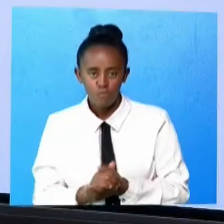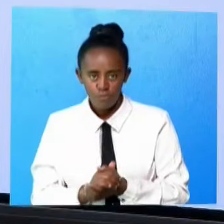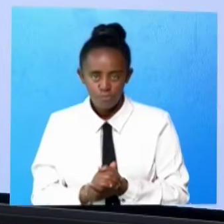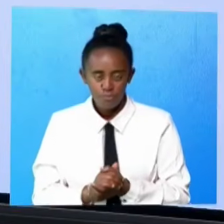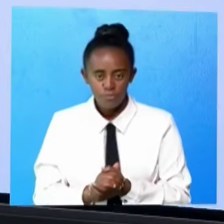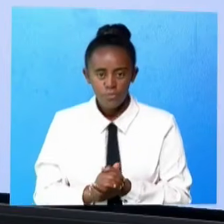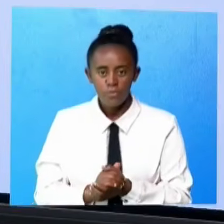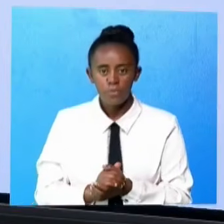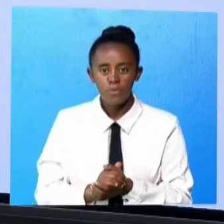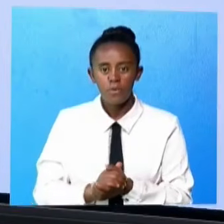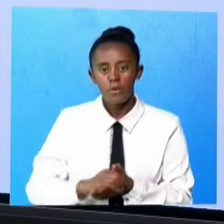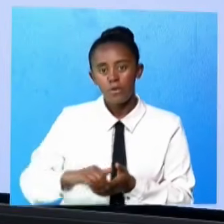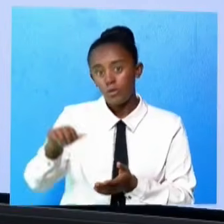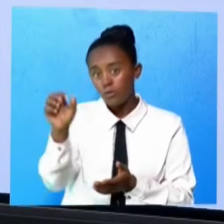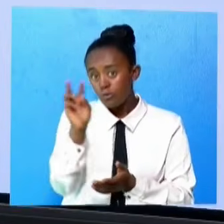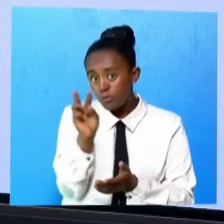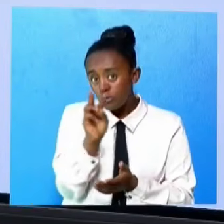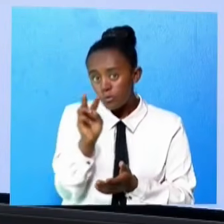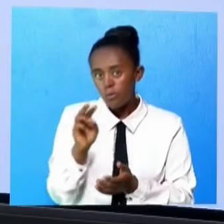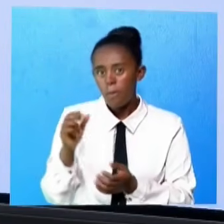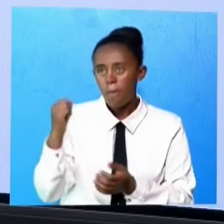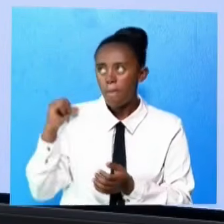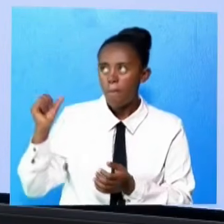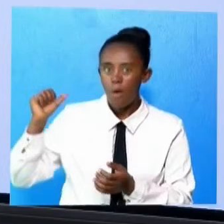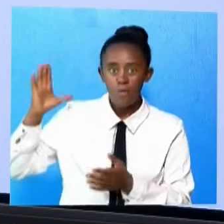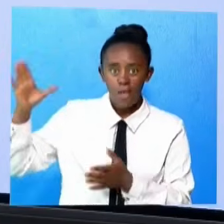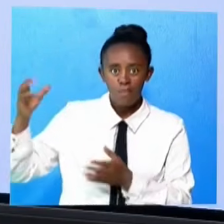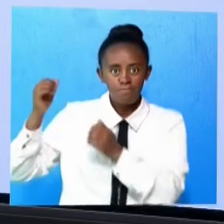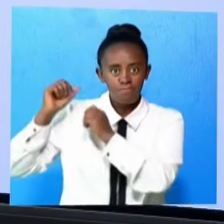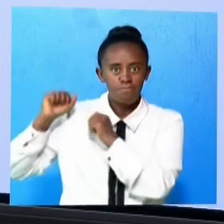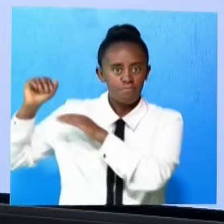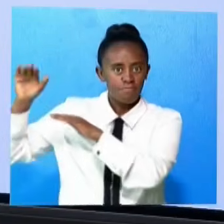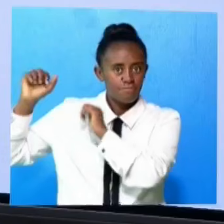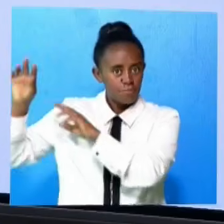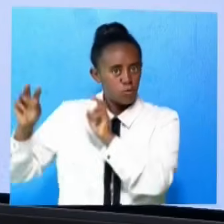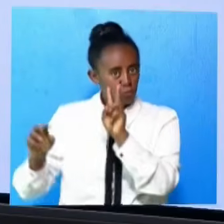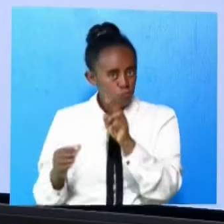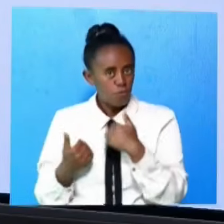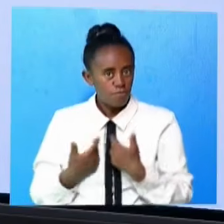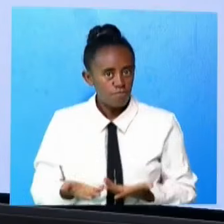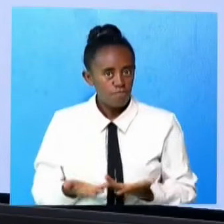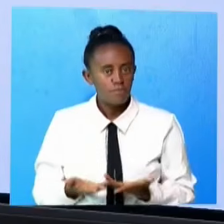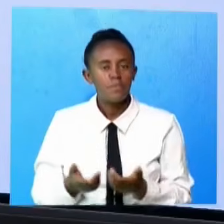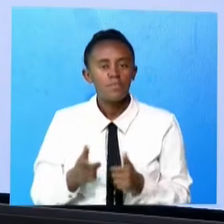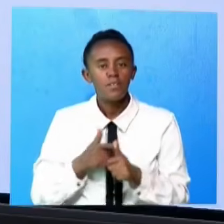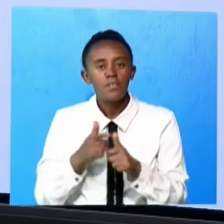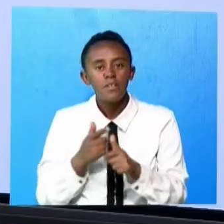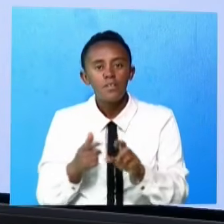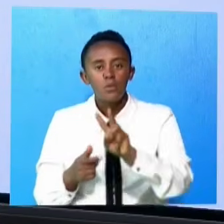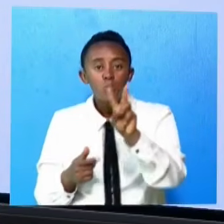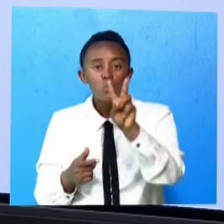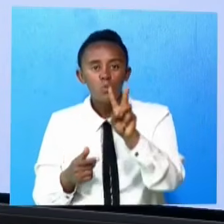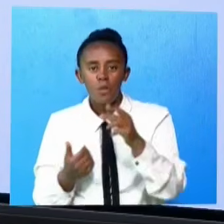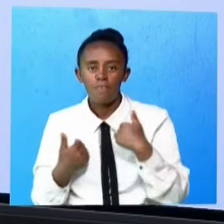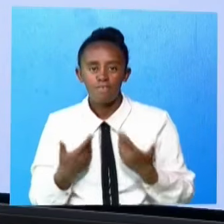So there are two kinds of mountains here now. So higher, here, there. Still now there are two in number.